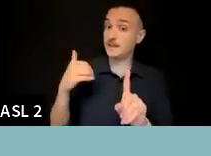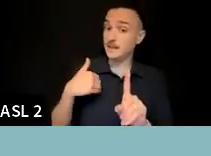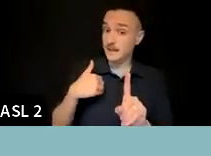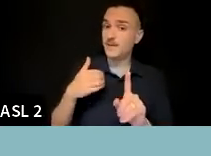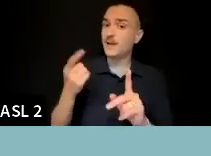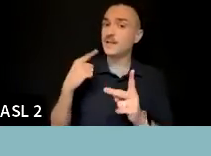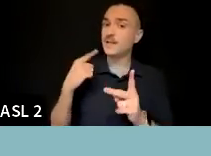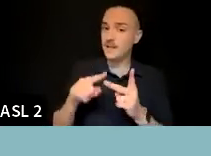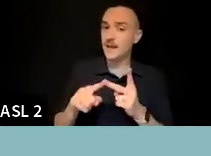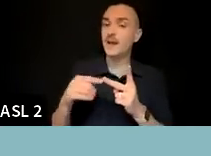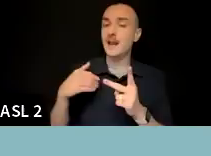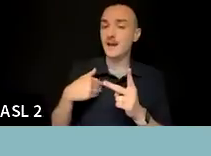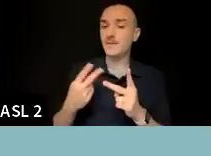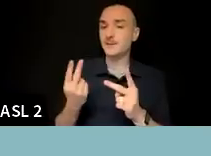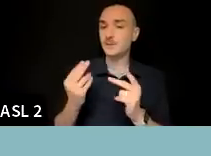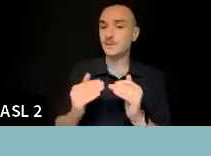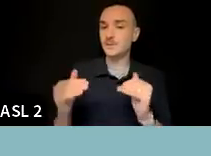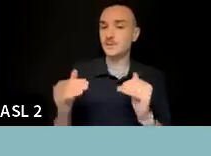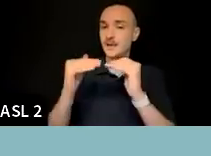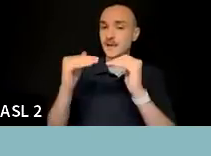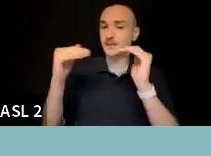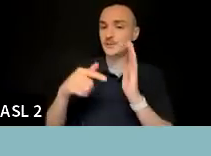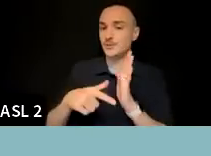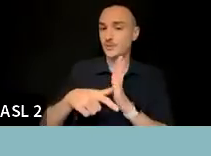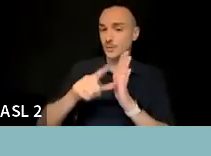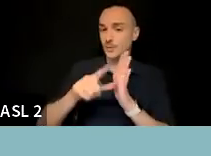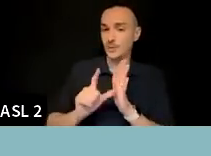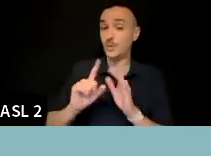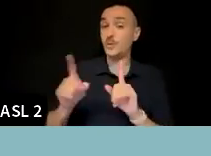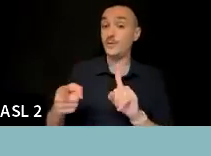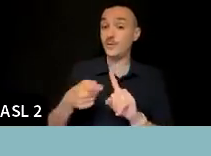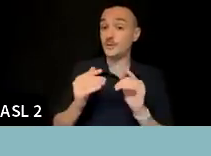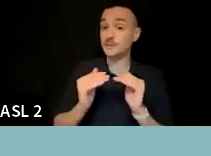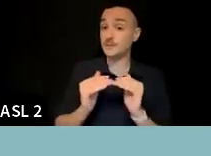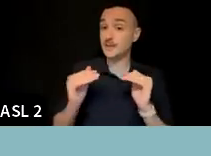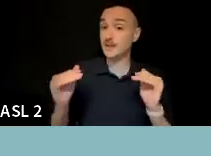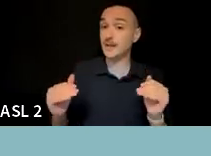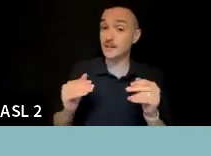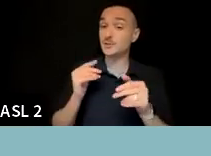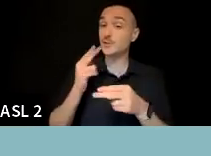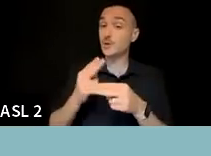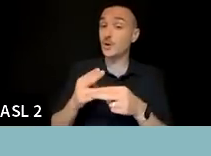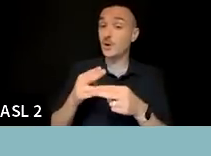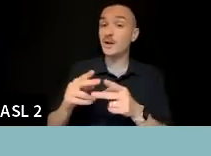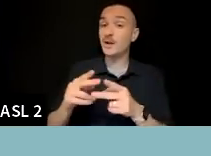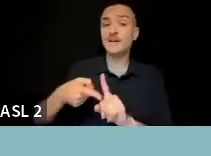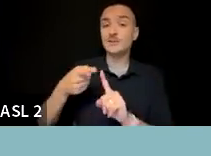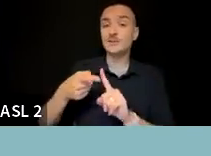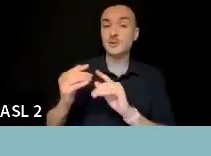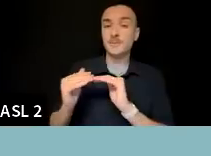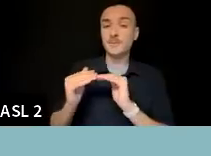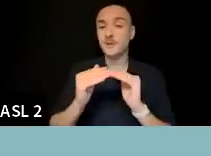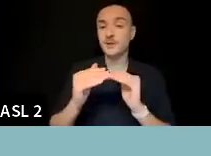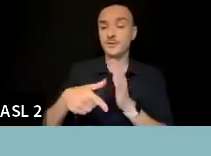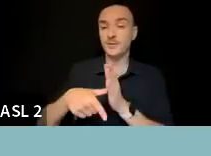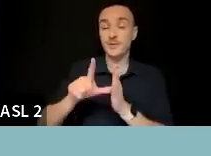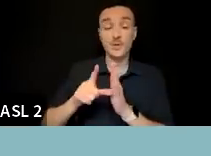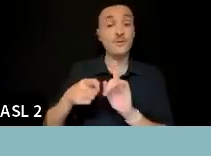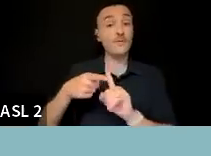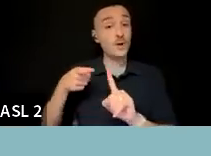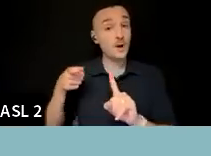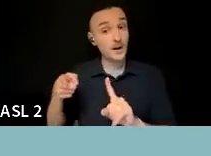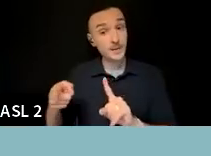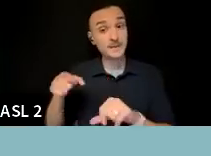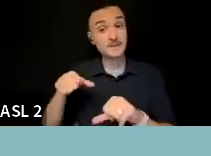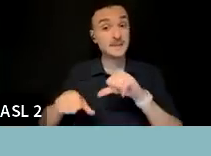2-stage review. The first level is called the initial peer review and is carried out by a scientific review group, composed primarily